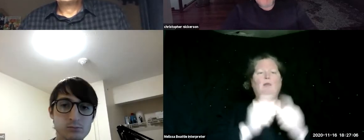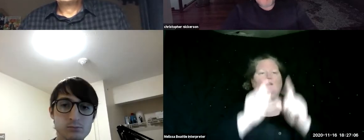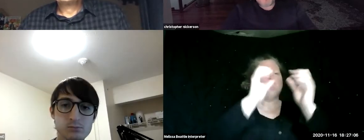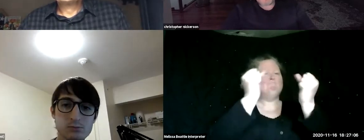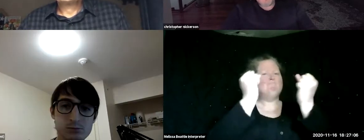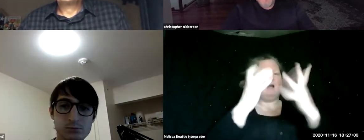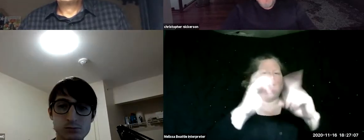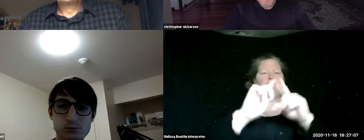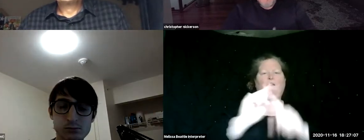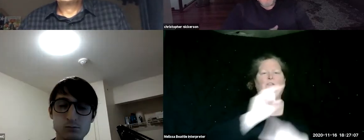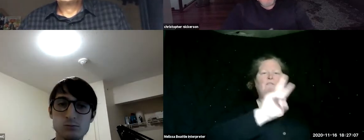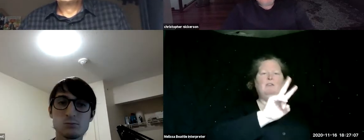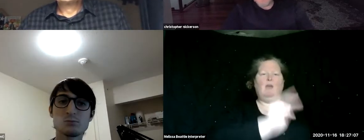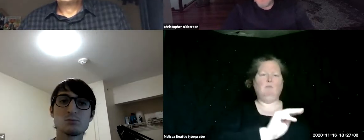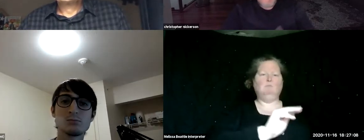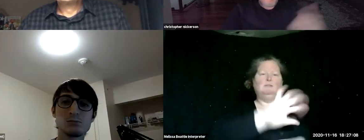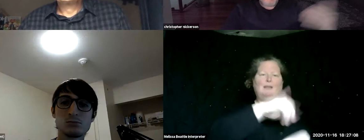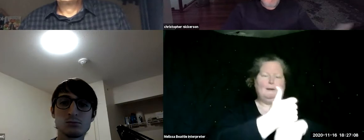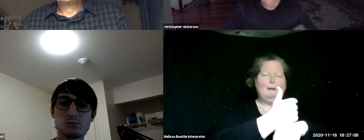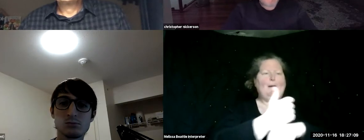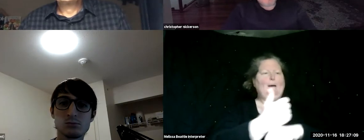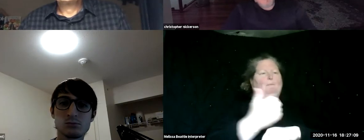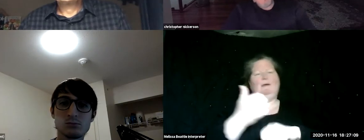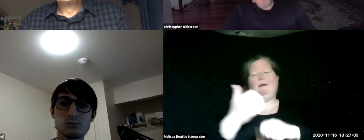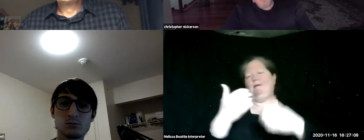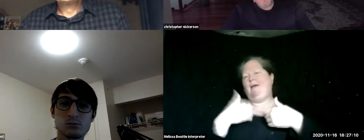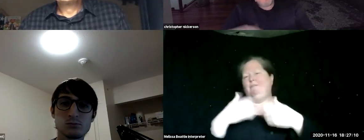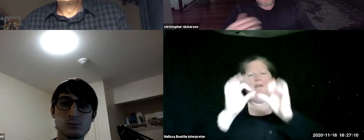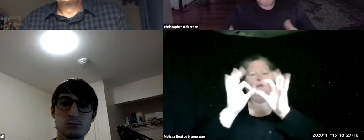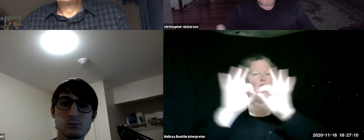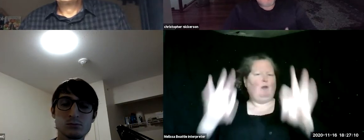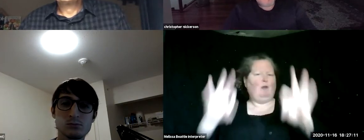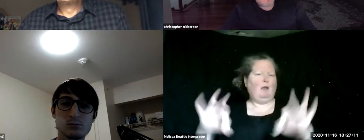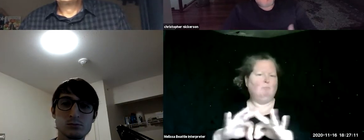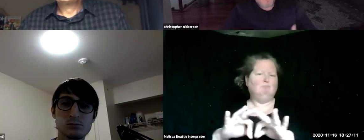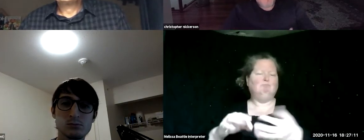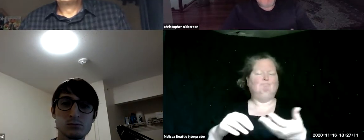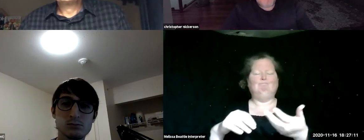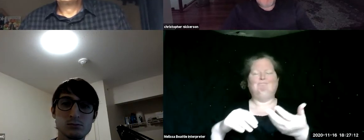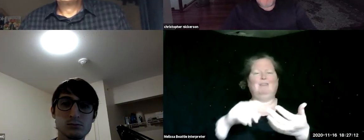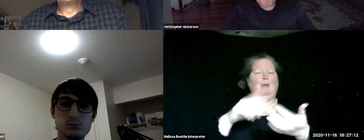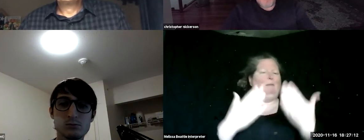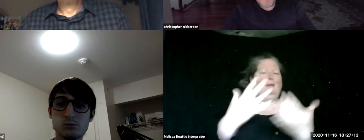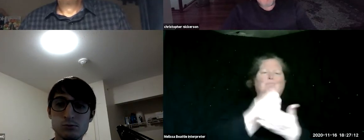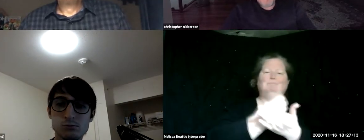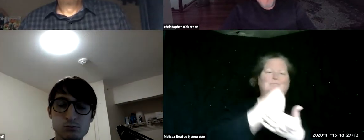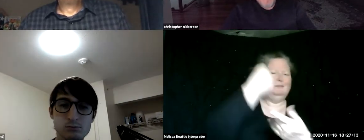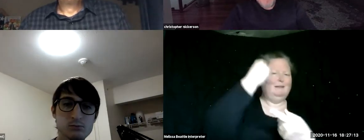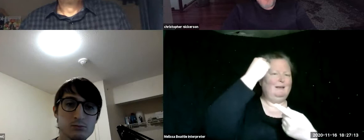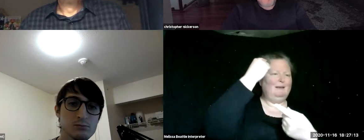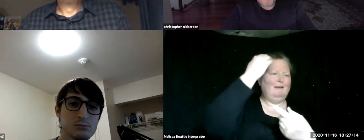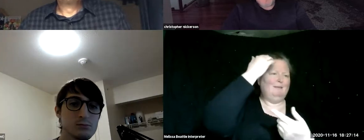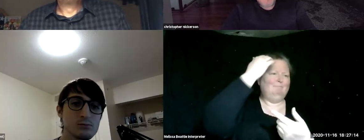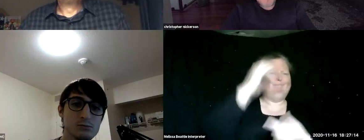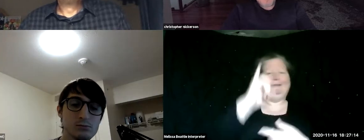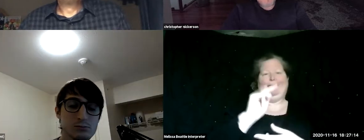exploit frameworks. You can get used to, you know, maybe bypassing some AV or doing some intel gathering on an environment.